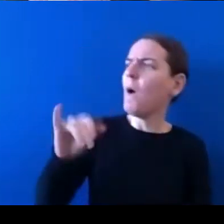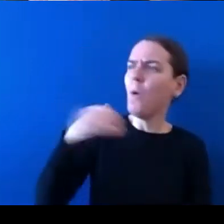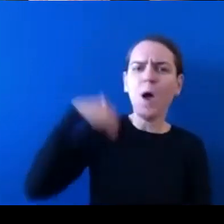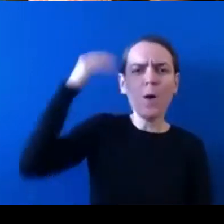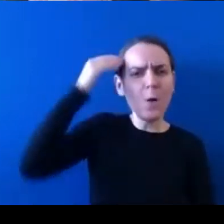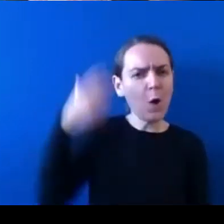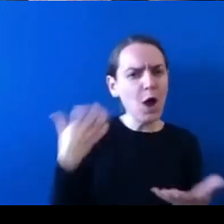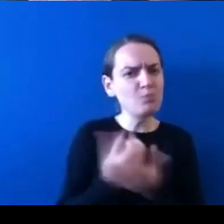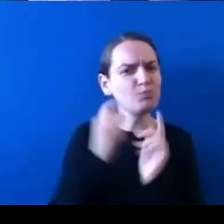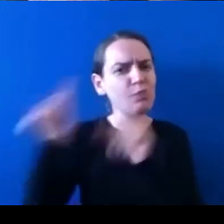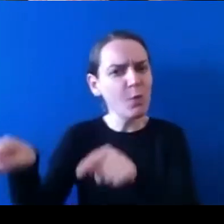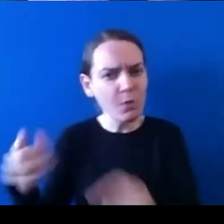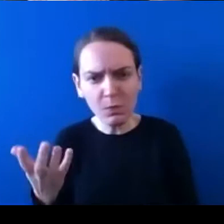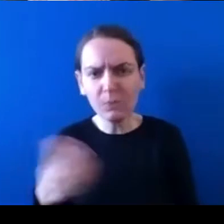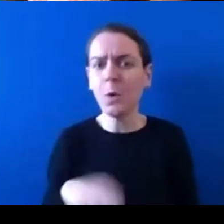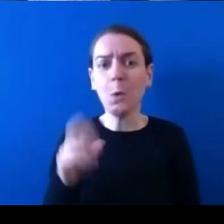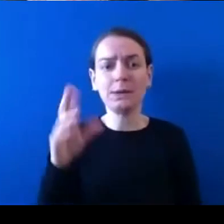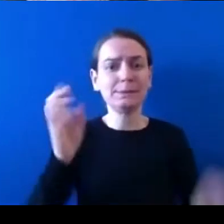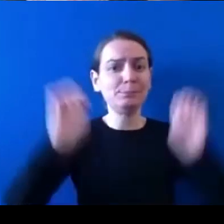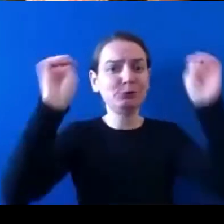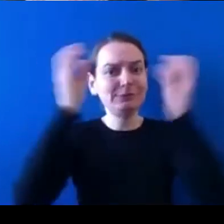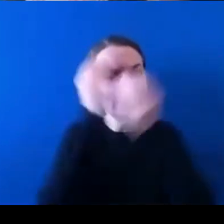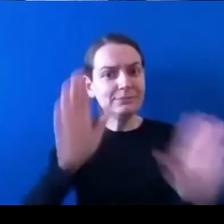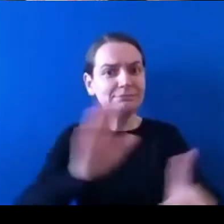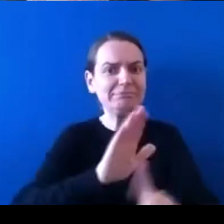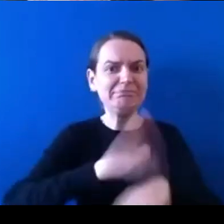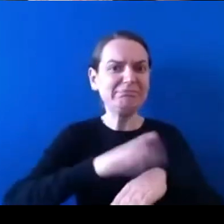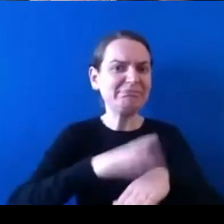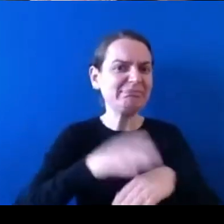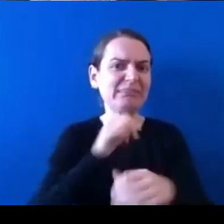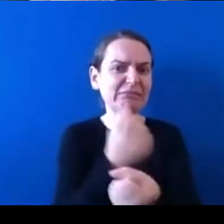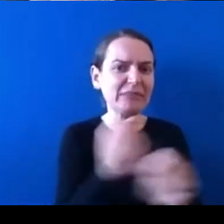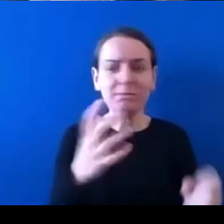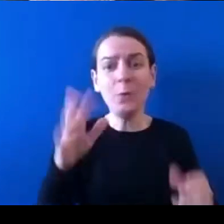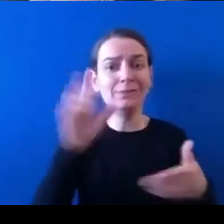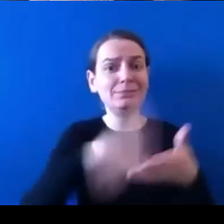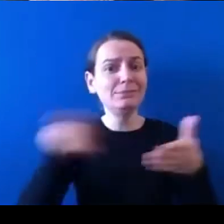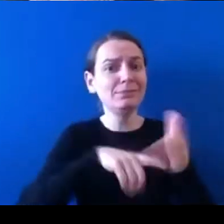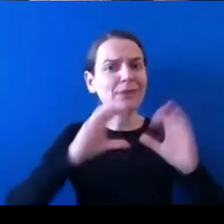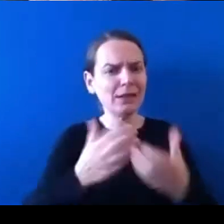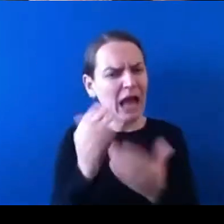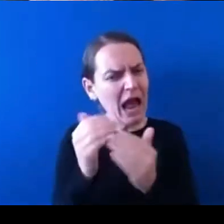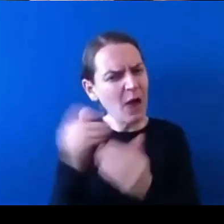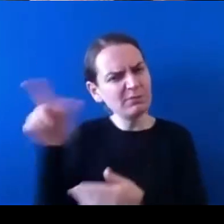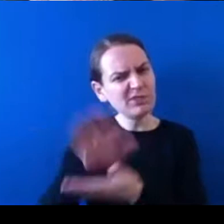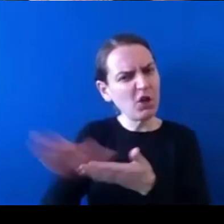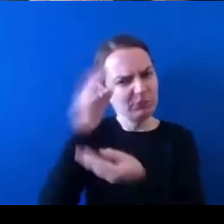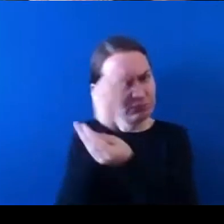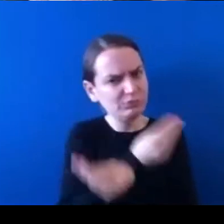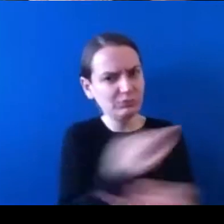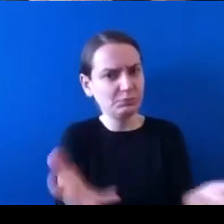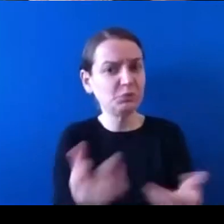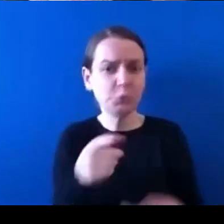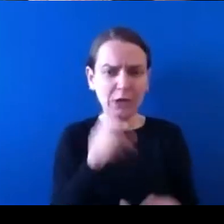may have to talk to your RA or talk to your roommate to set up a system that if things are posted, how am I going to know